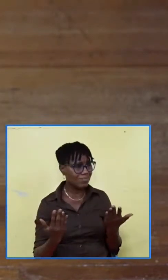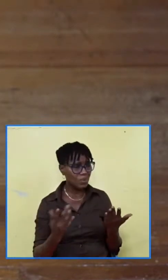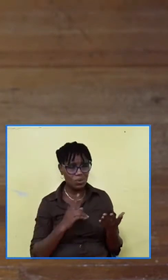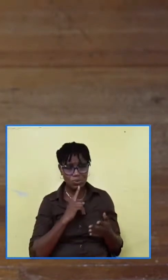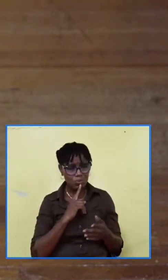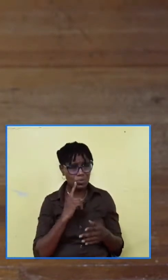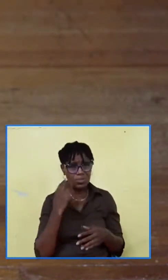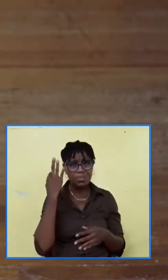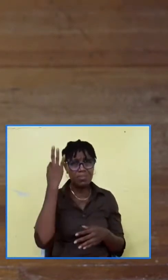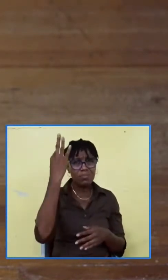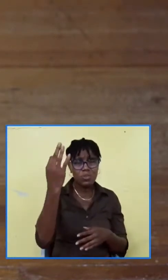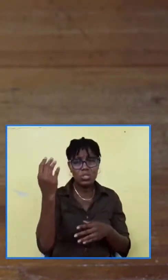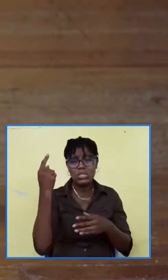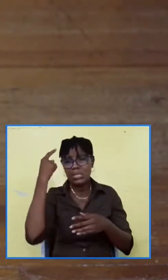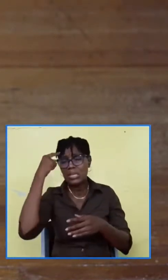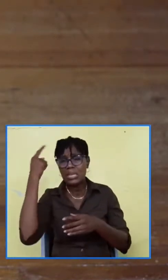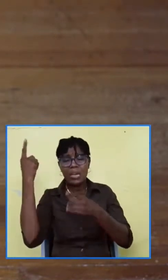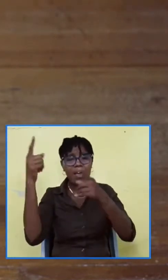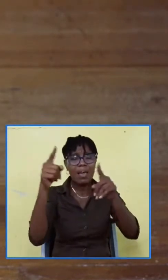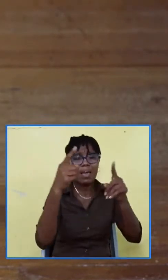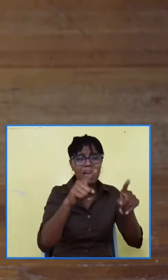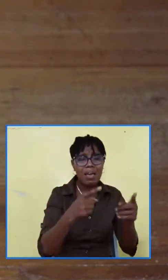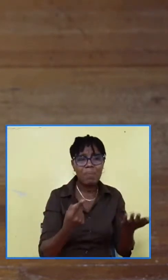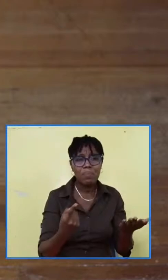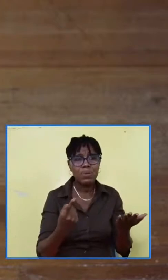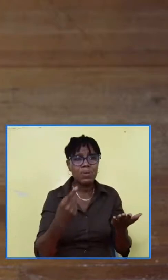in the projections of the year being depleted.